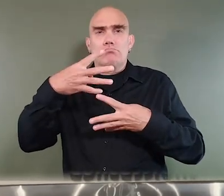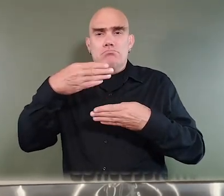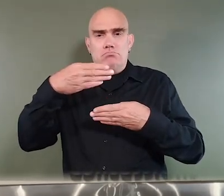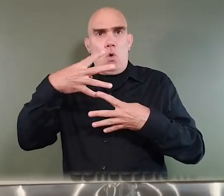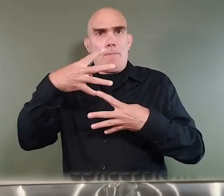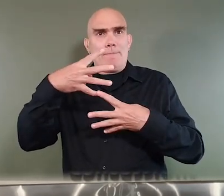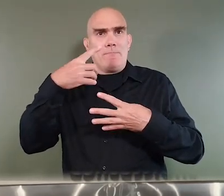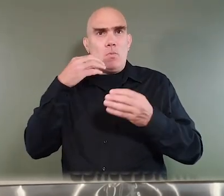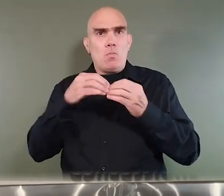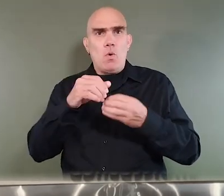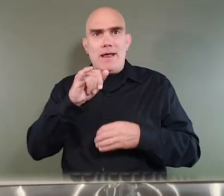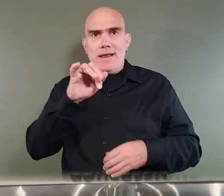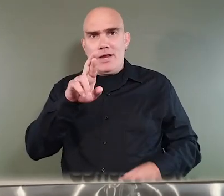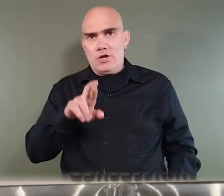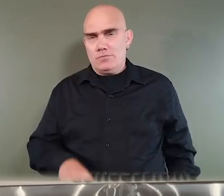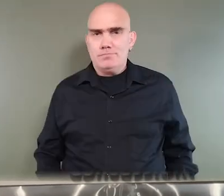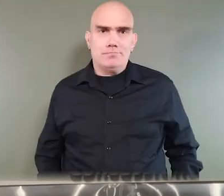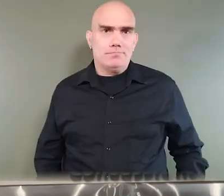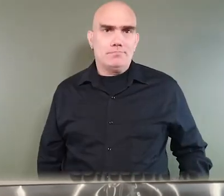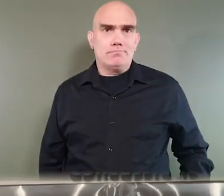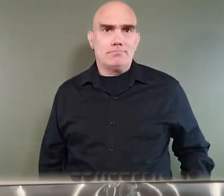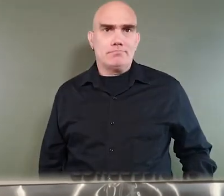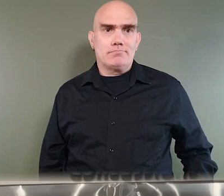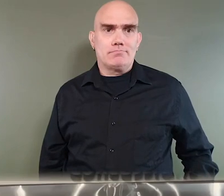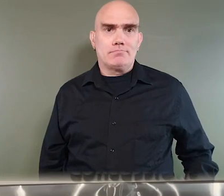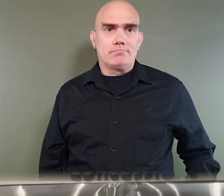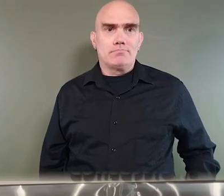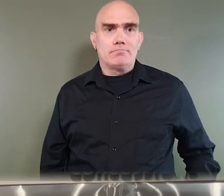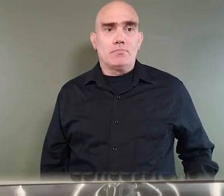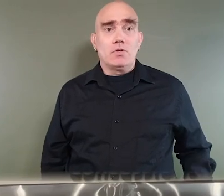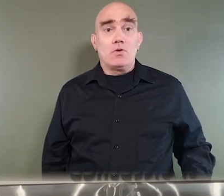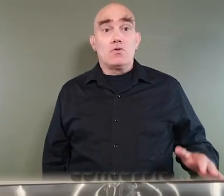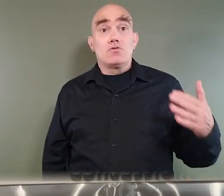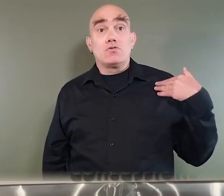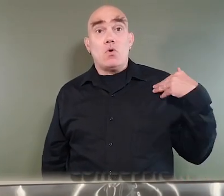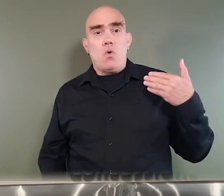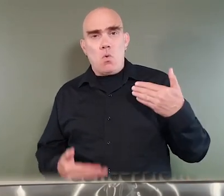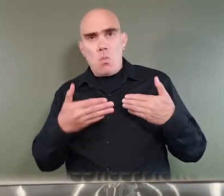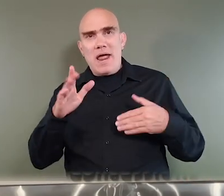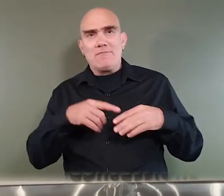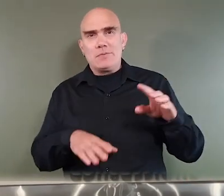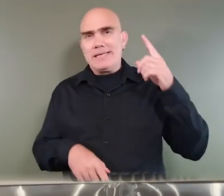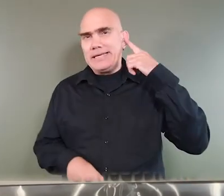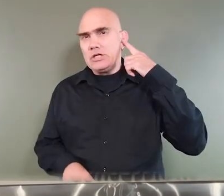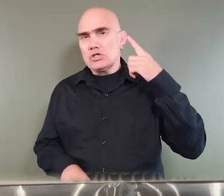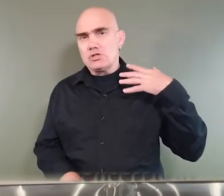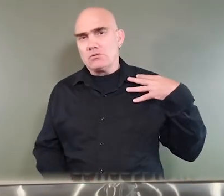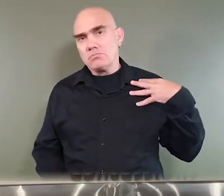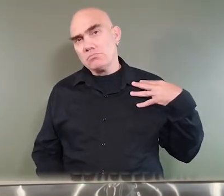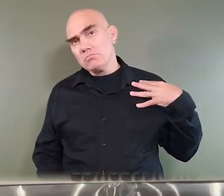in. Pull your shoulders away from your ears.